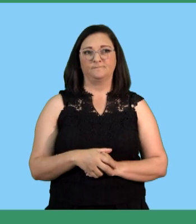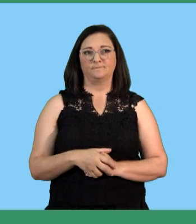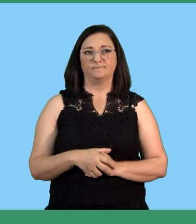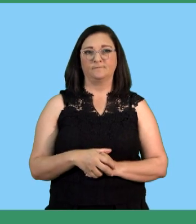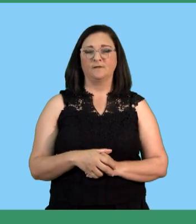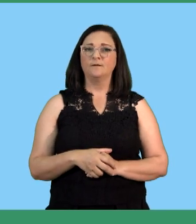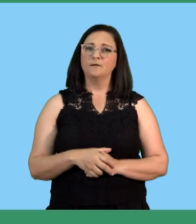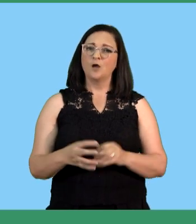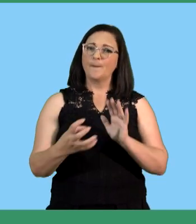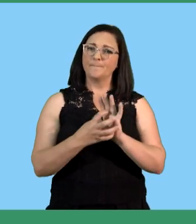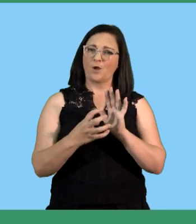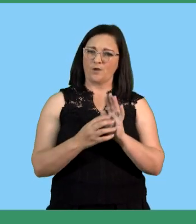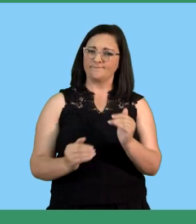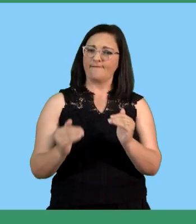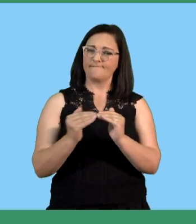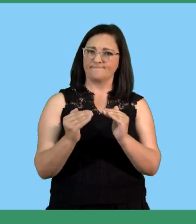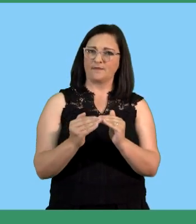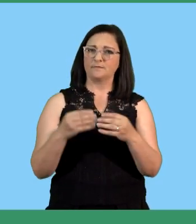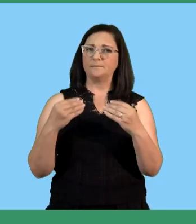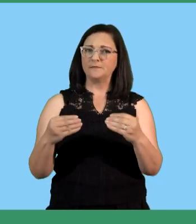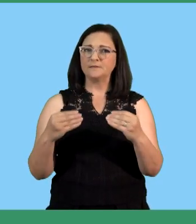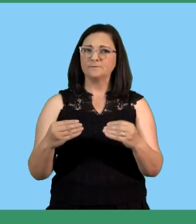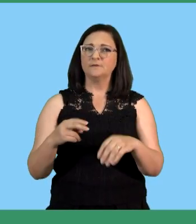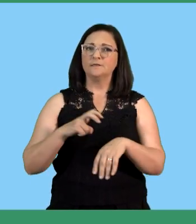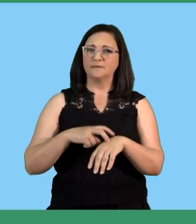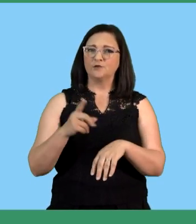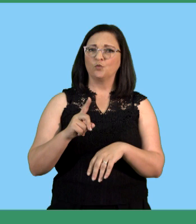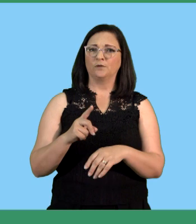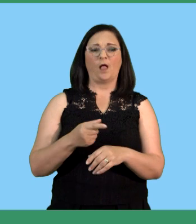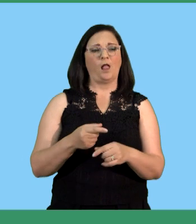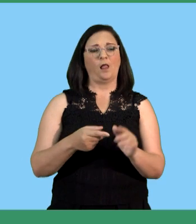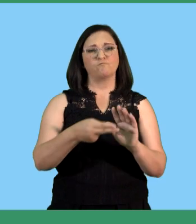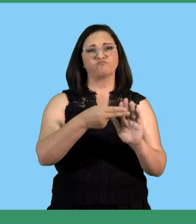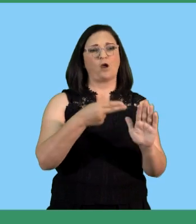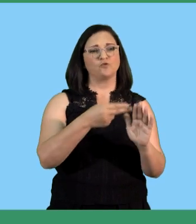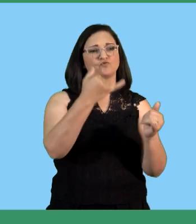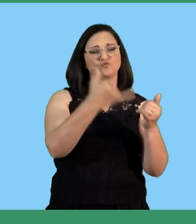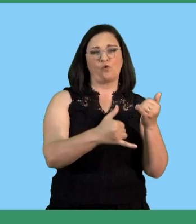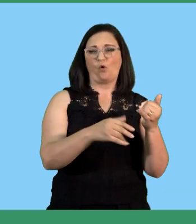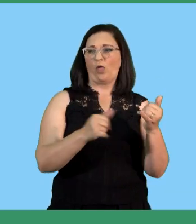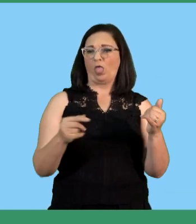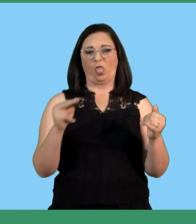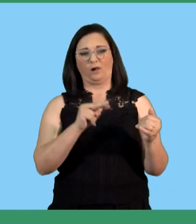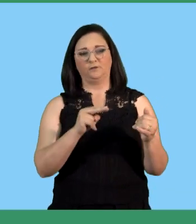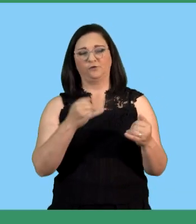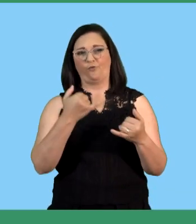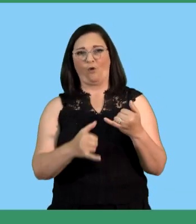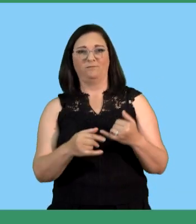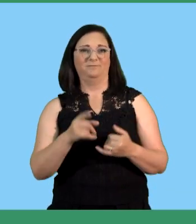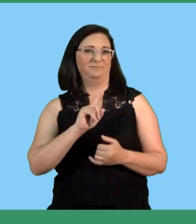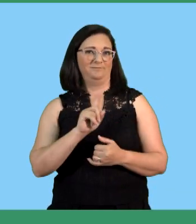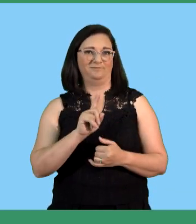fair marketing. Businesses should not mislead consumers on pricing or benefits or use of goods. Do